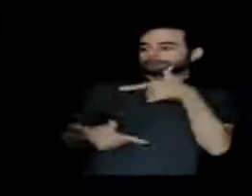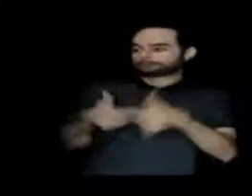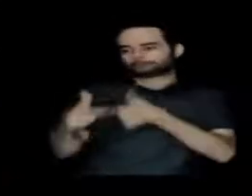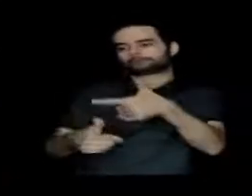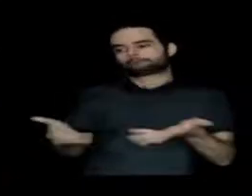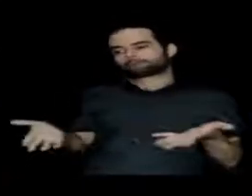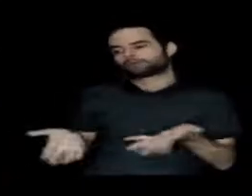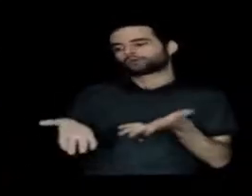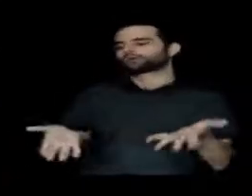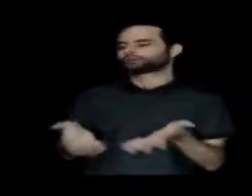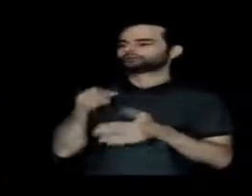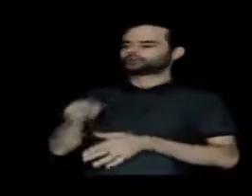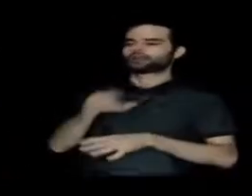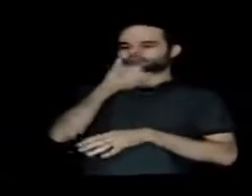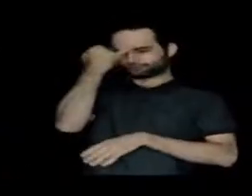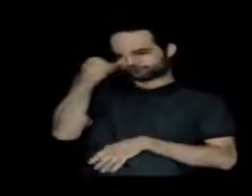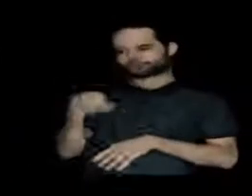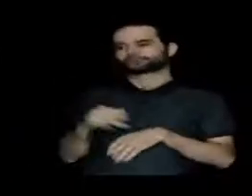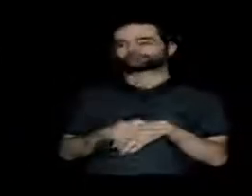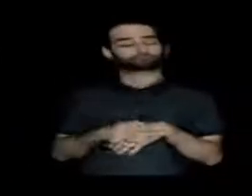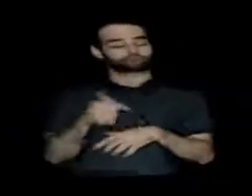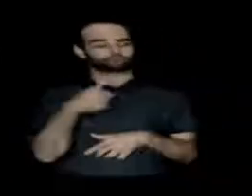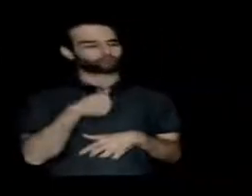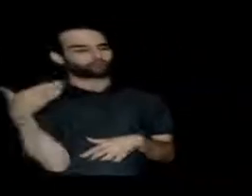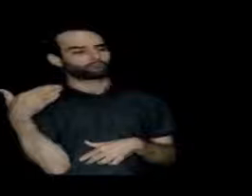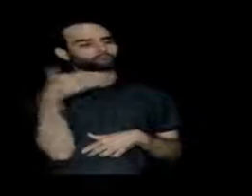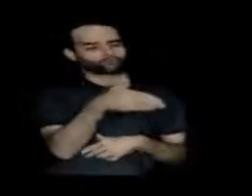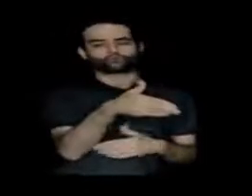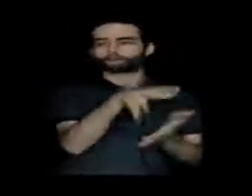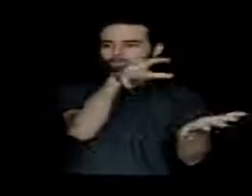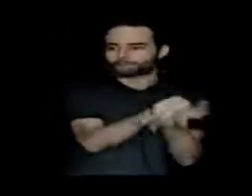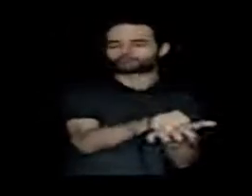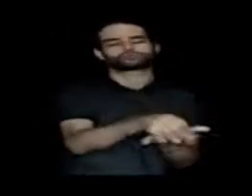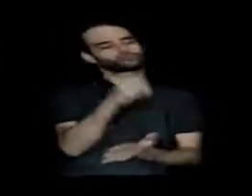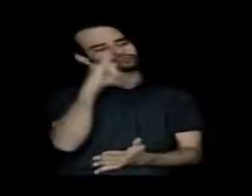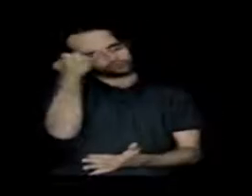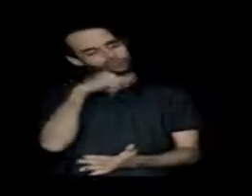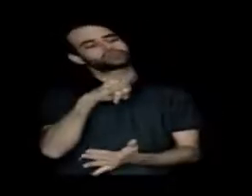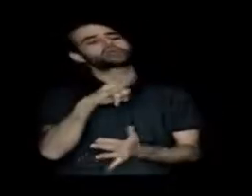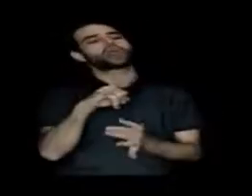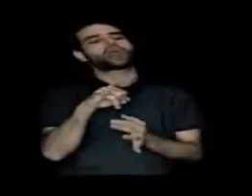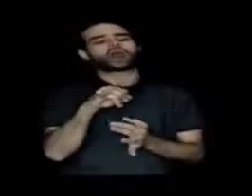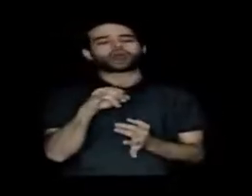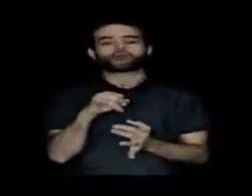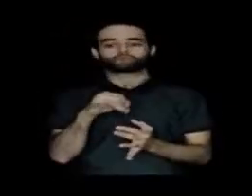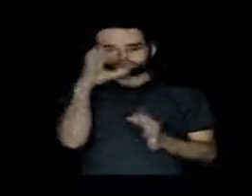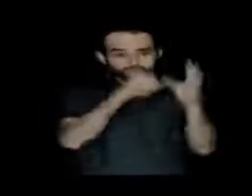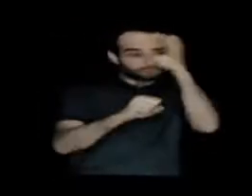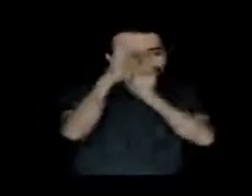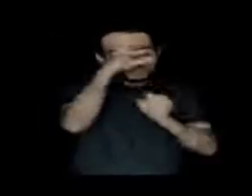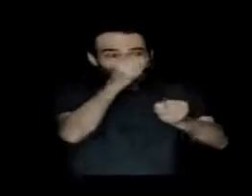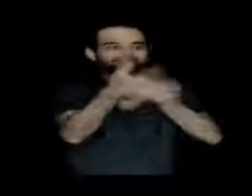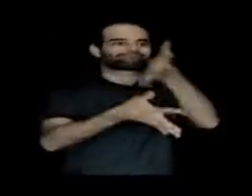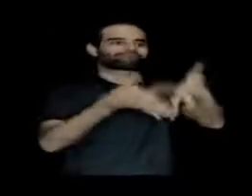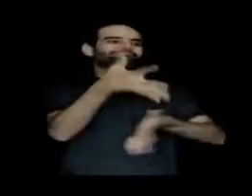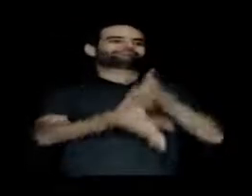a teacher, you come here with me and we will try to do something. And I enrolled Janinne in